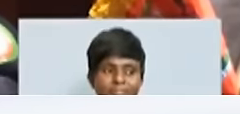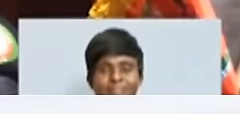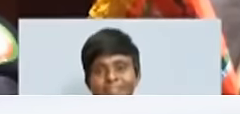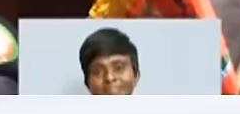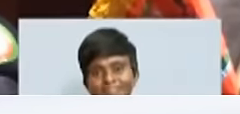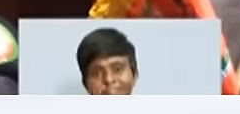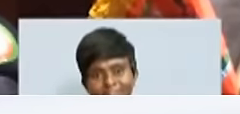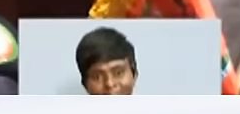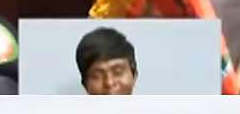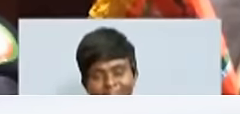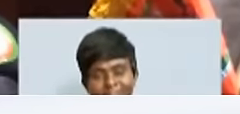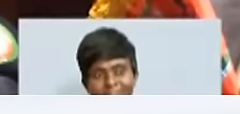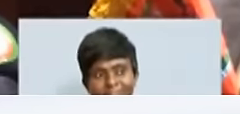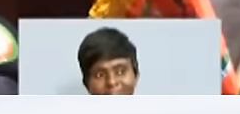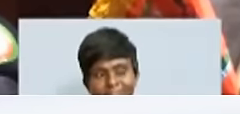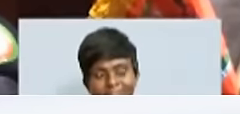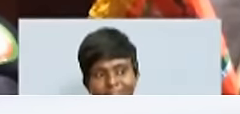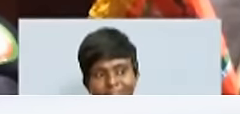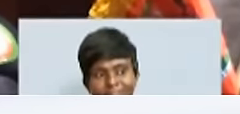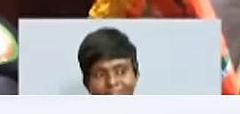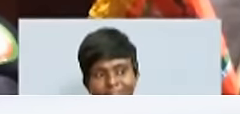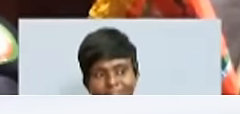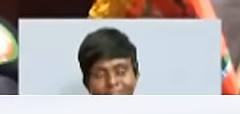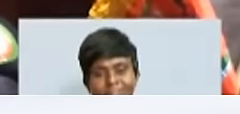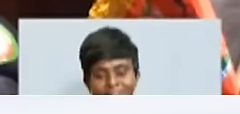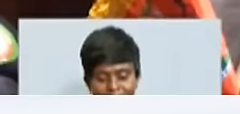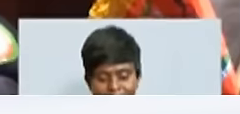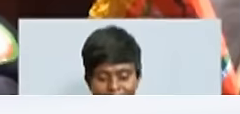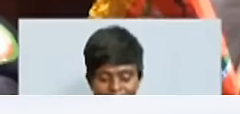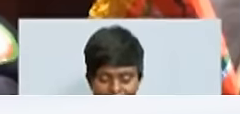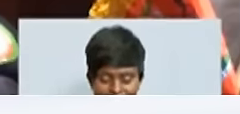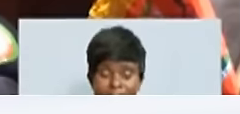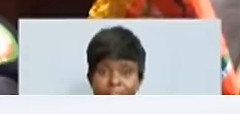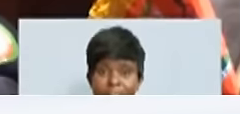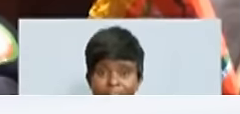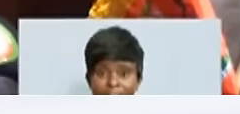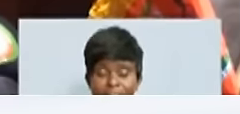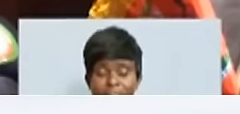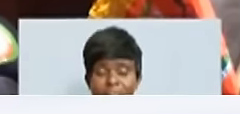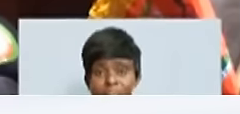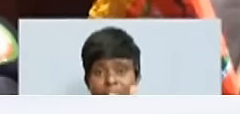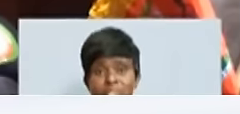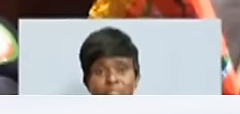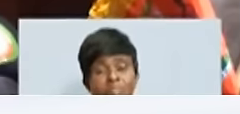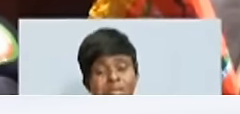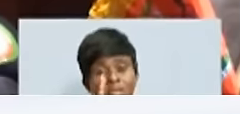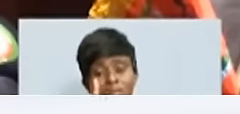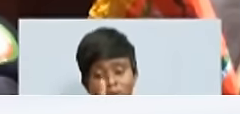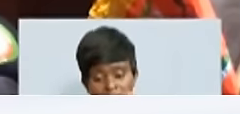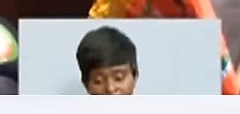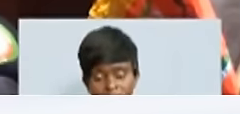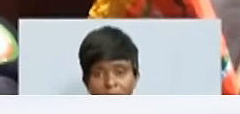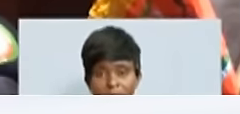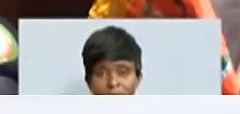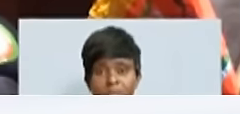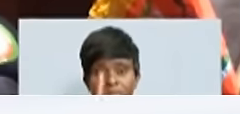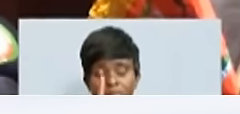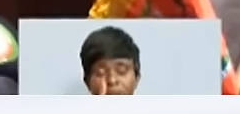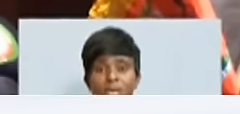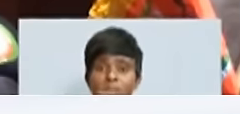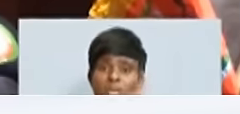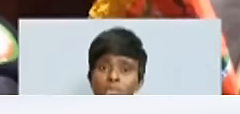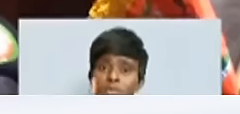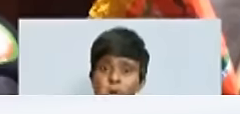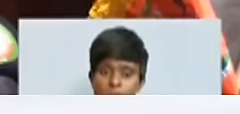time. So, as a nation, and in line with our motto of One Zambia, One Nation, One